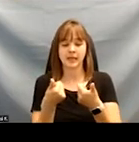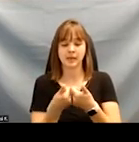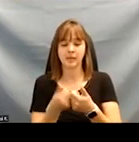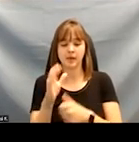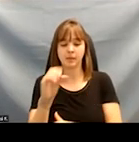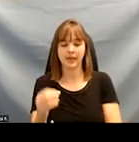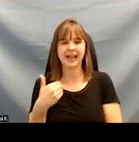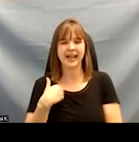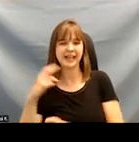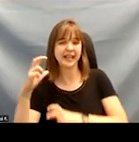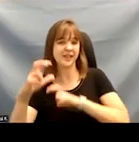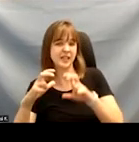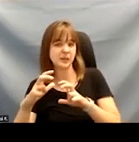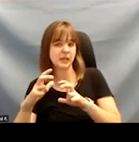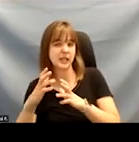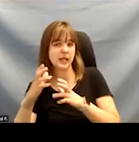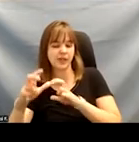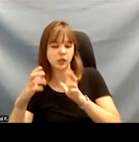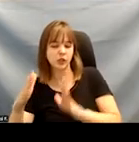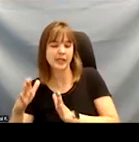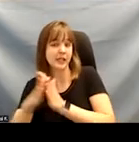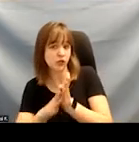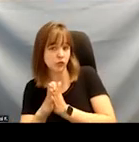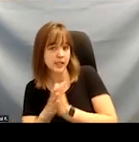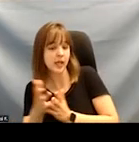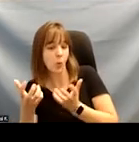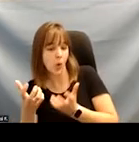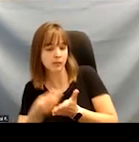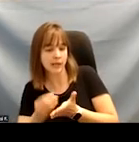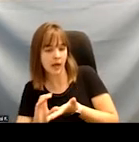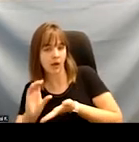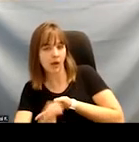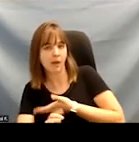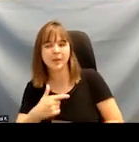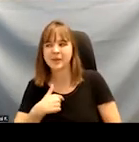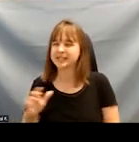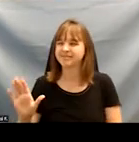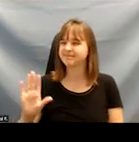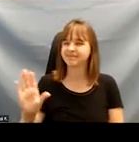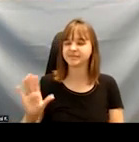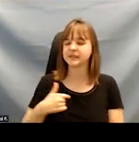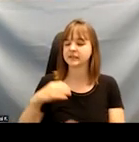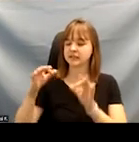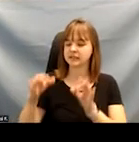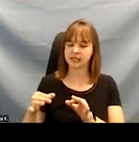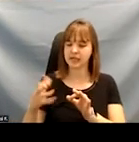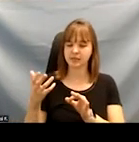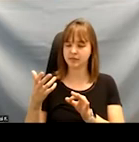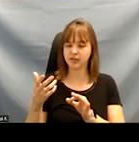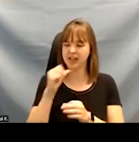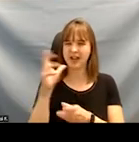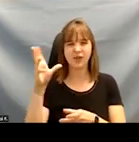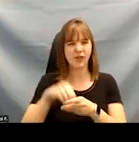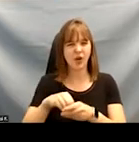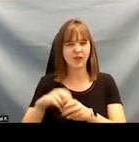my team decided against it just because essentially you have to start thinking about how much equity you're going to give and whether or not you